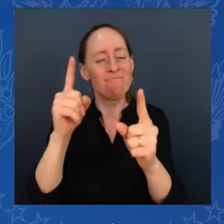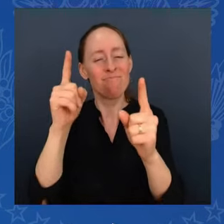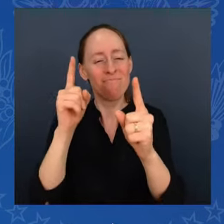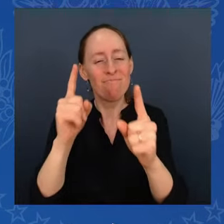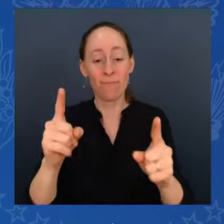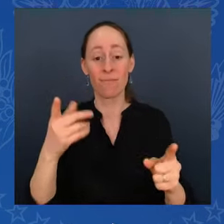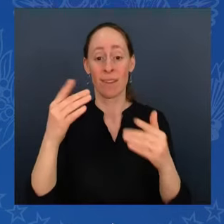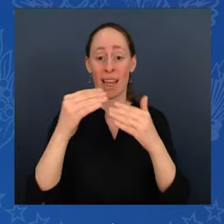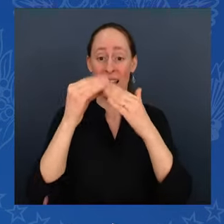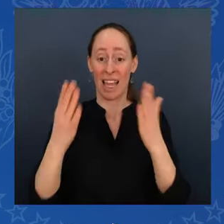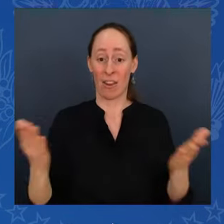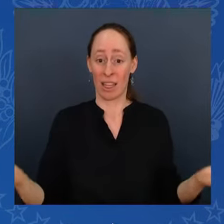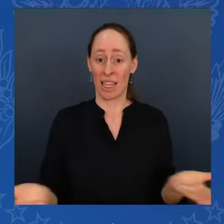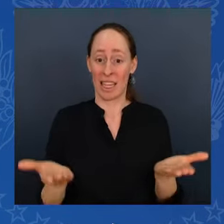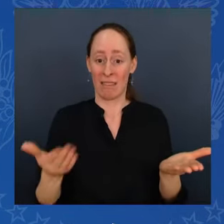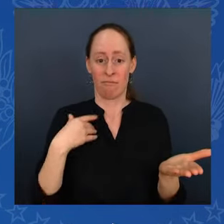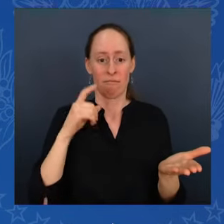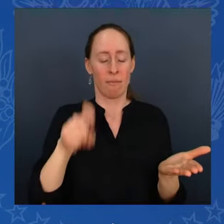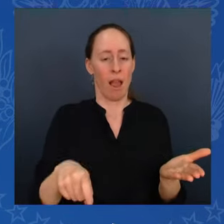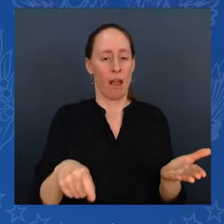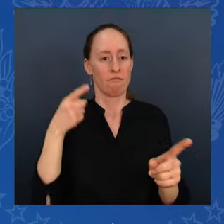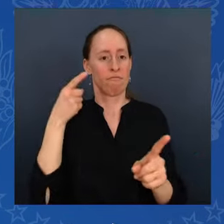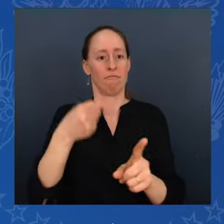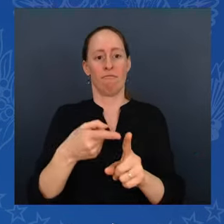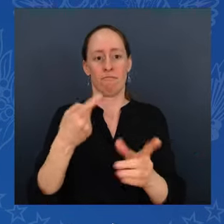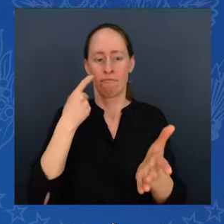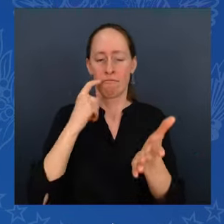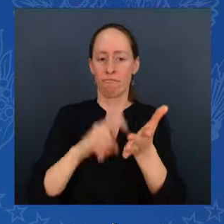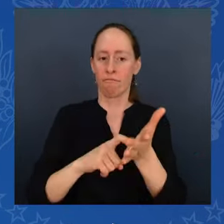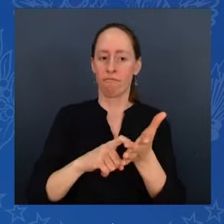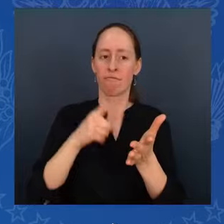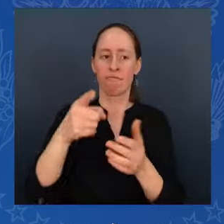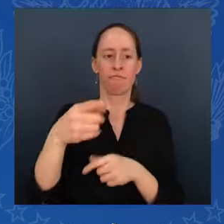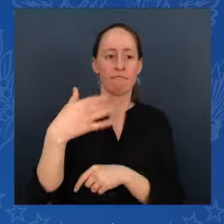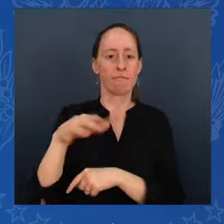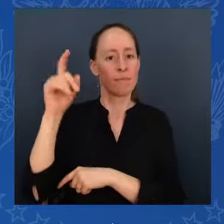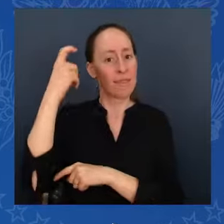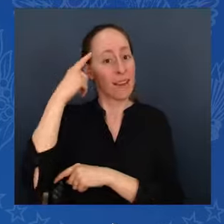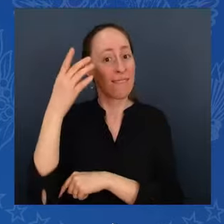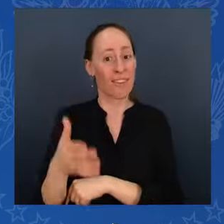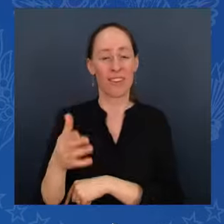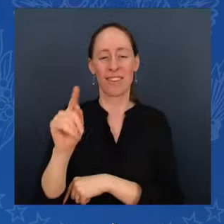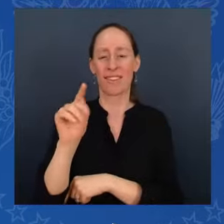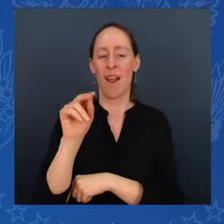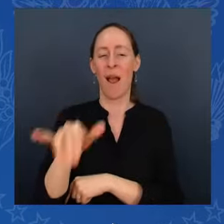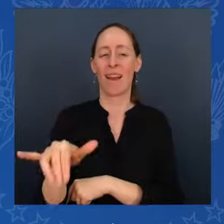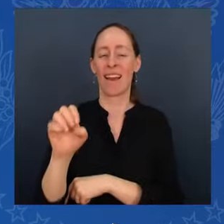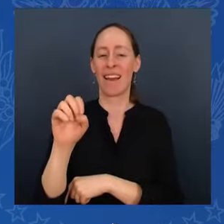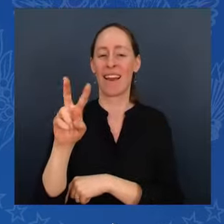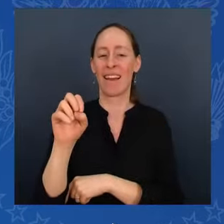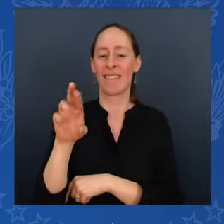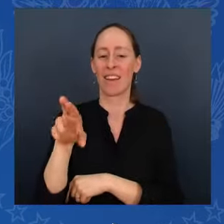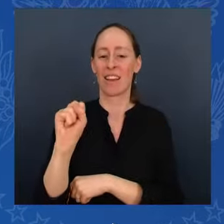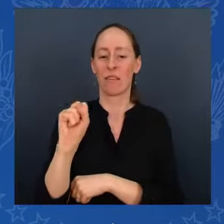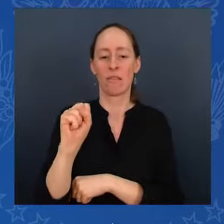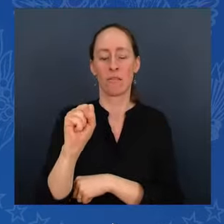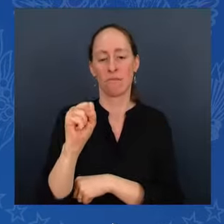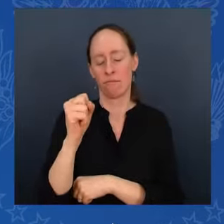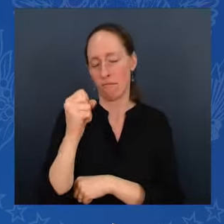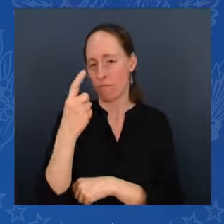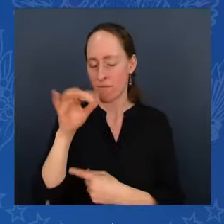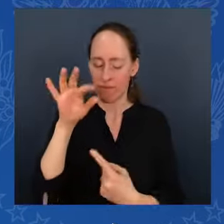Your governor, I think he's one of the best governors in the United States. You really are,